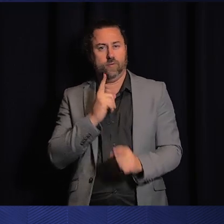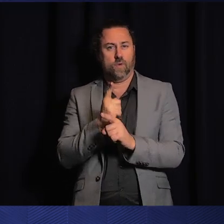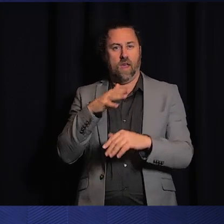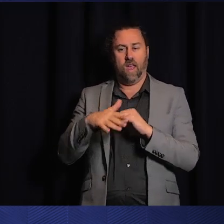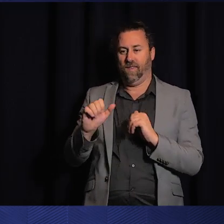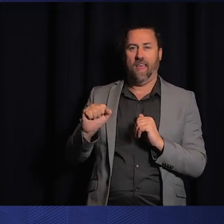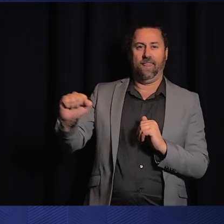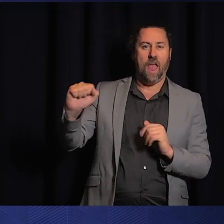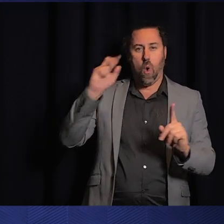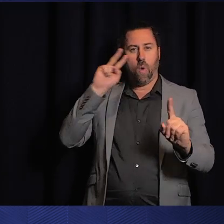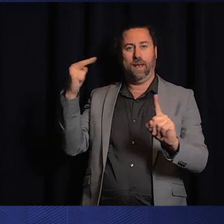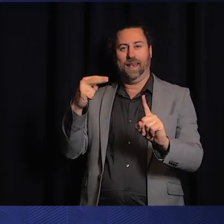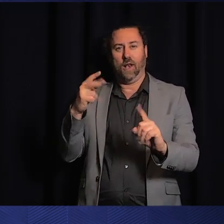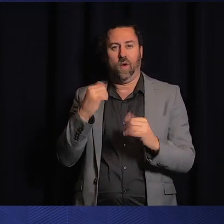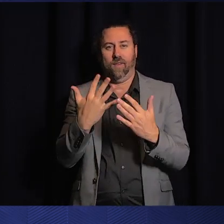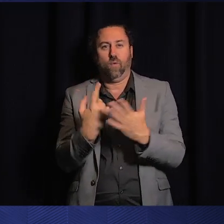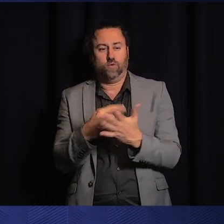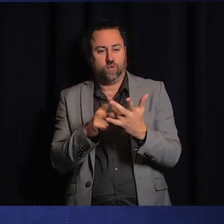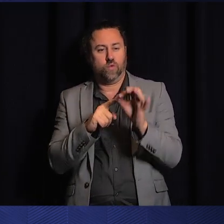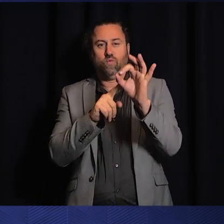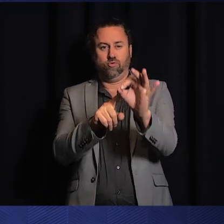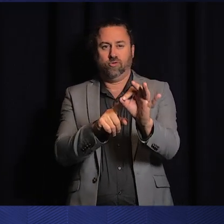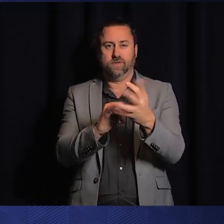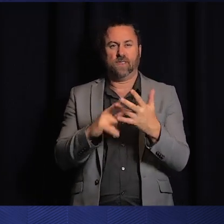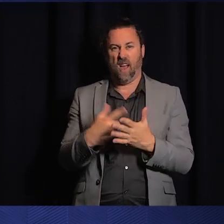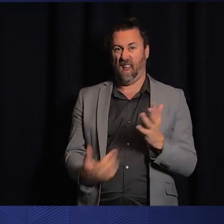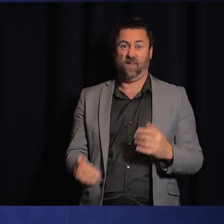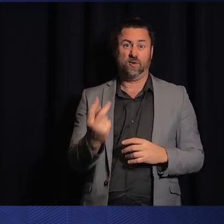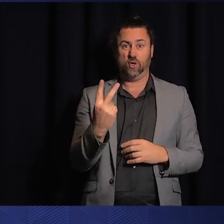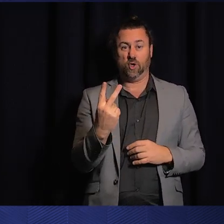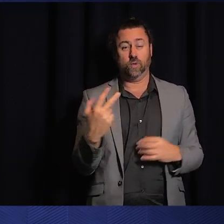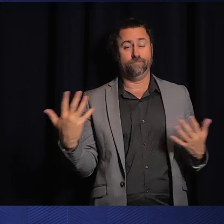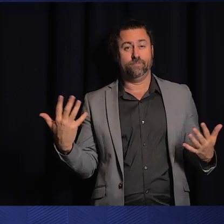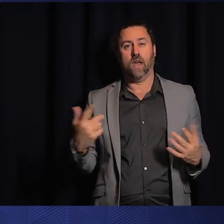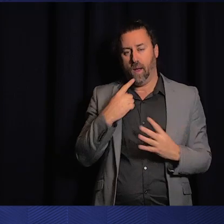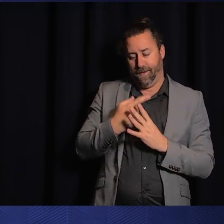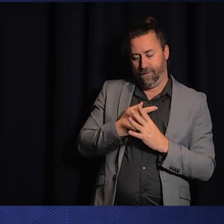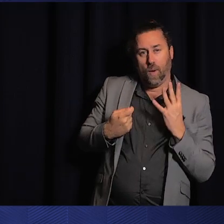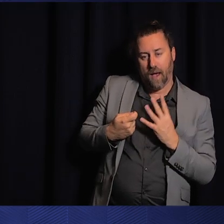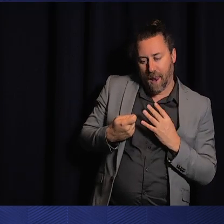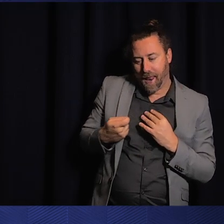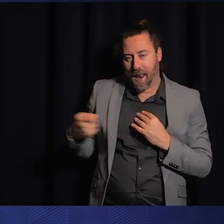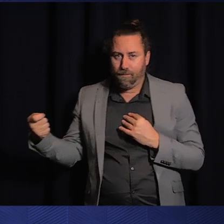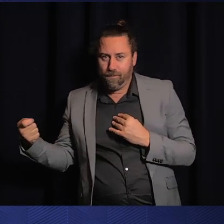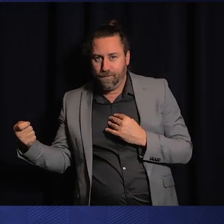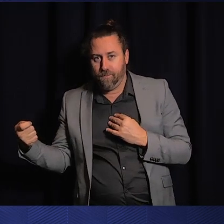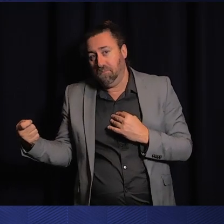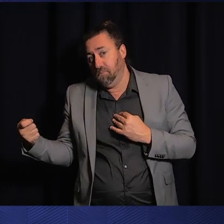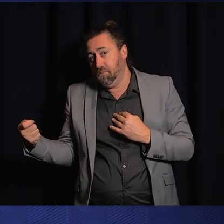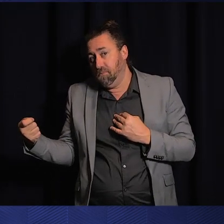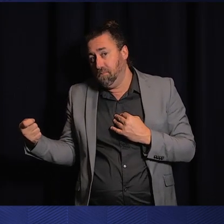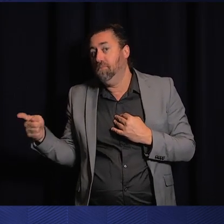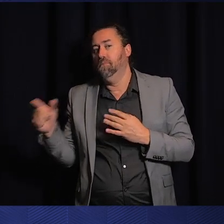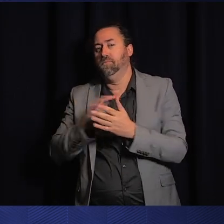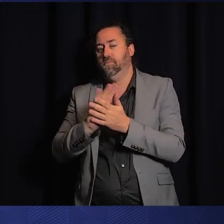to rush through these answers. So let's give the floor in order, and we can give it to Christelle